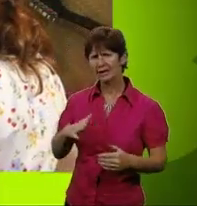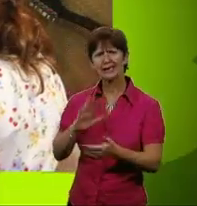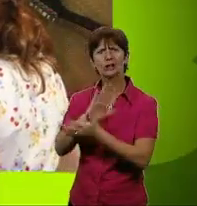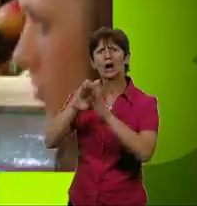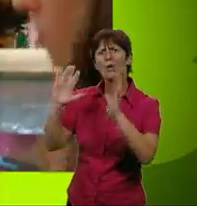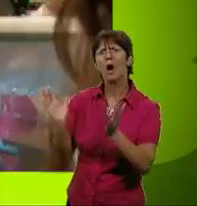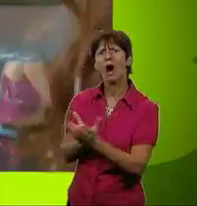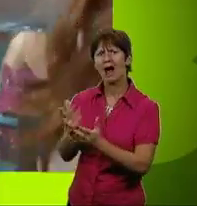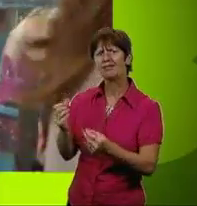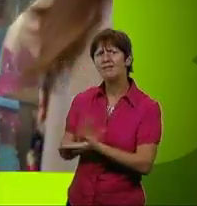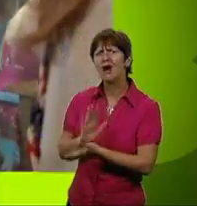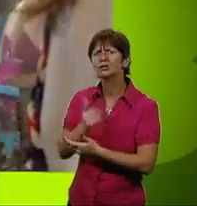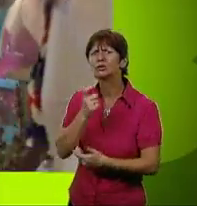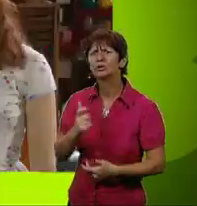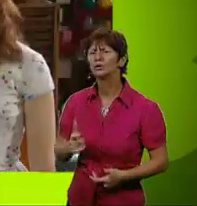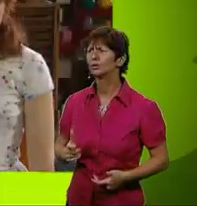have some fun too.